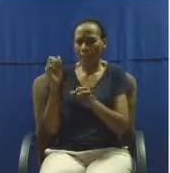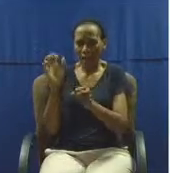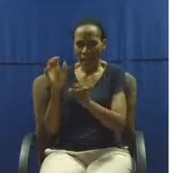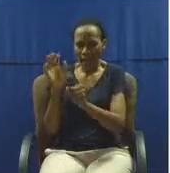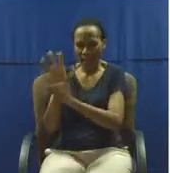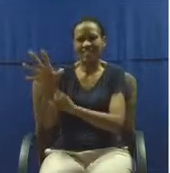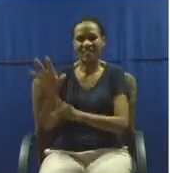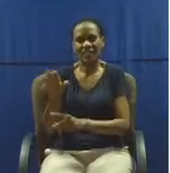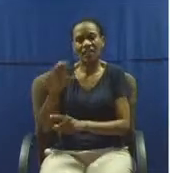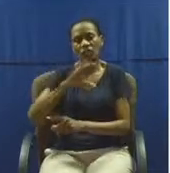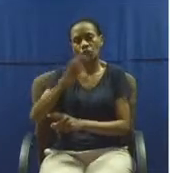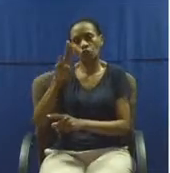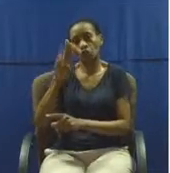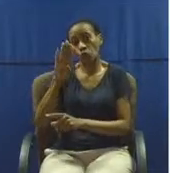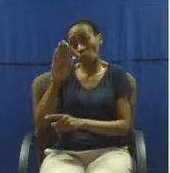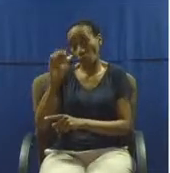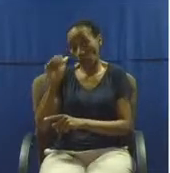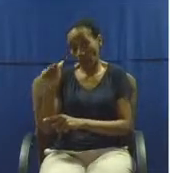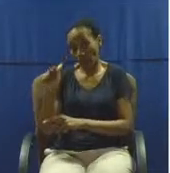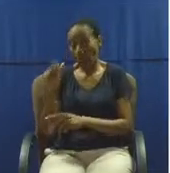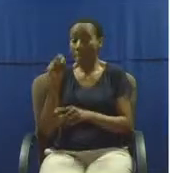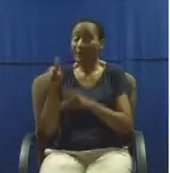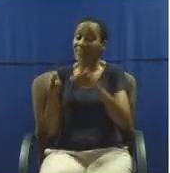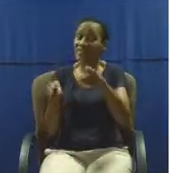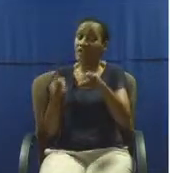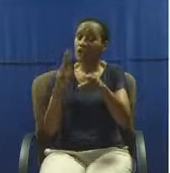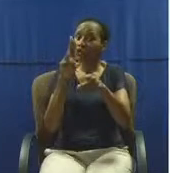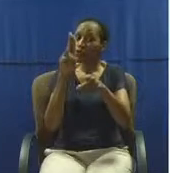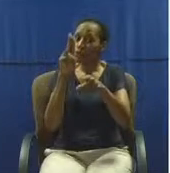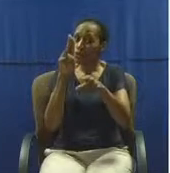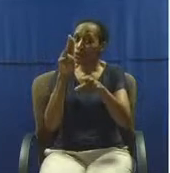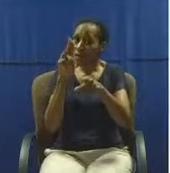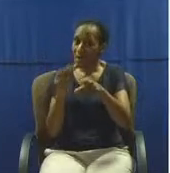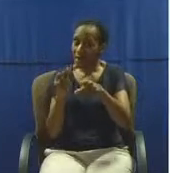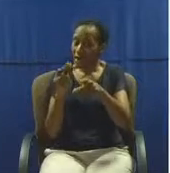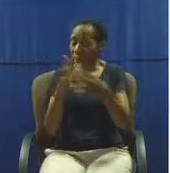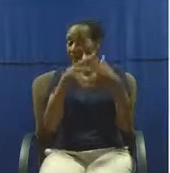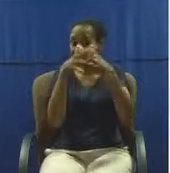very clear that that was something they would never allow.